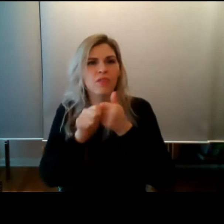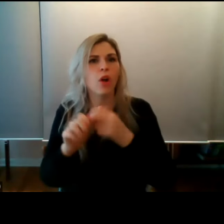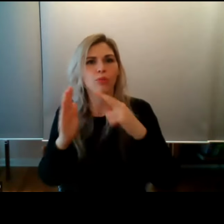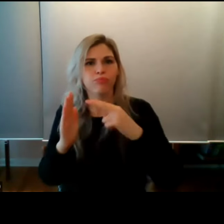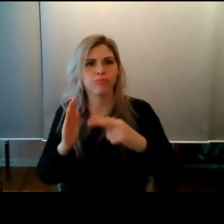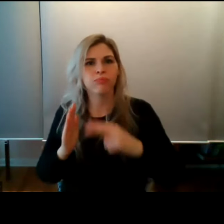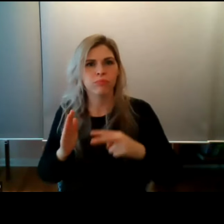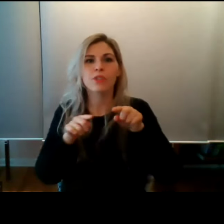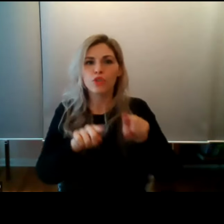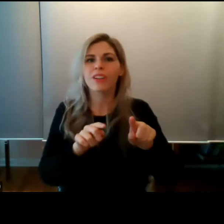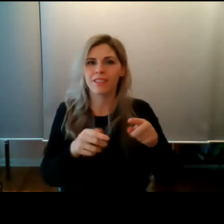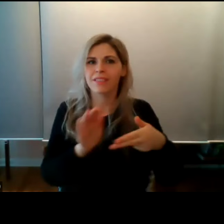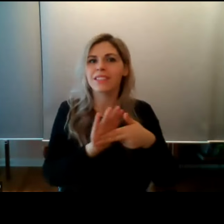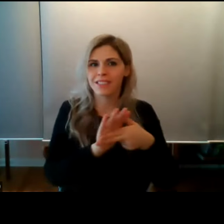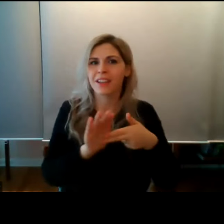of the presentation.